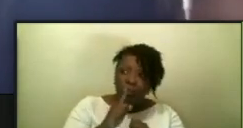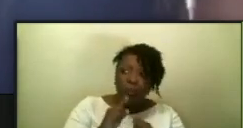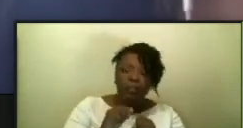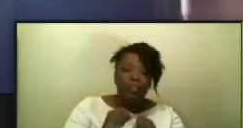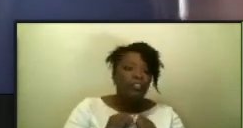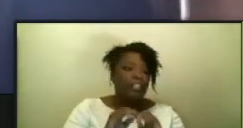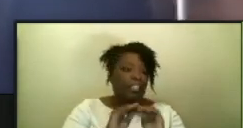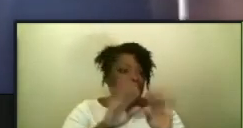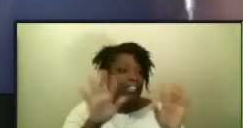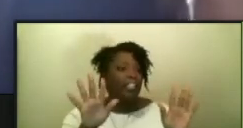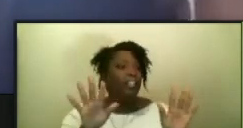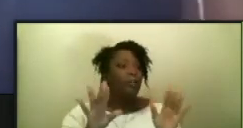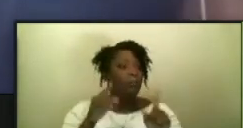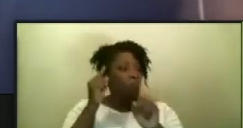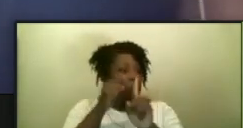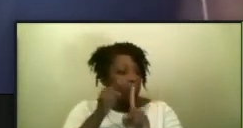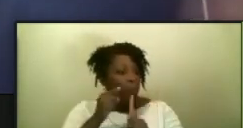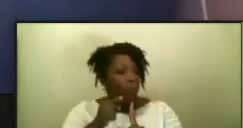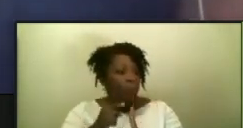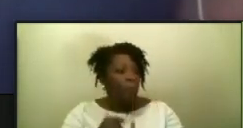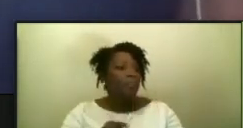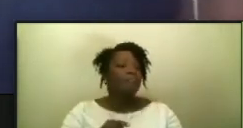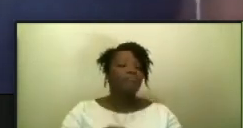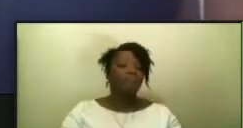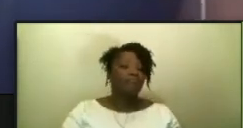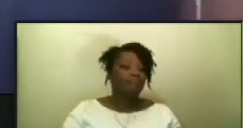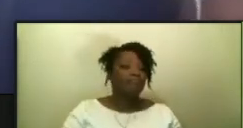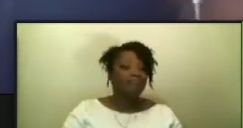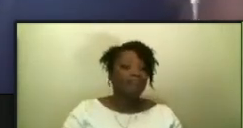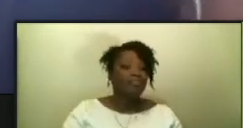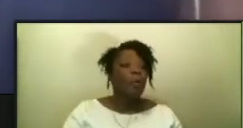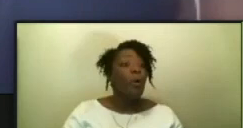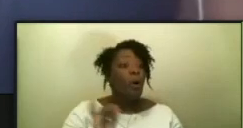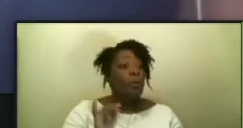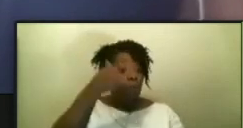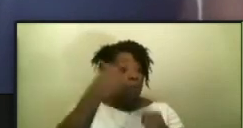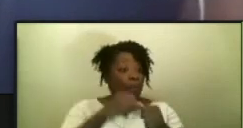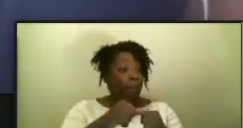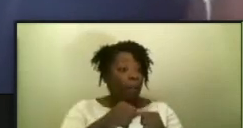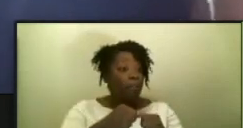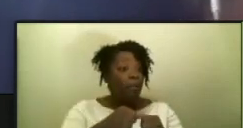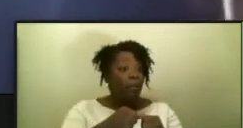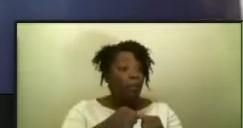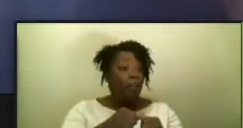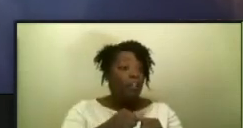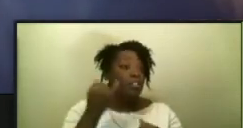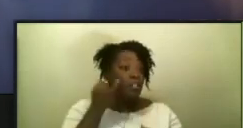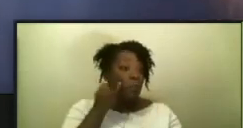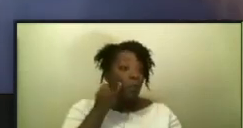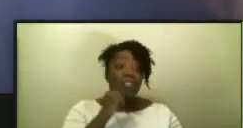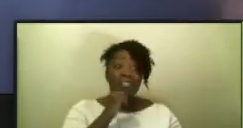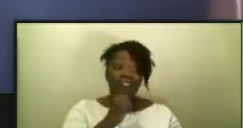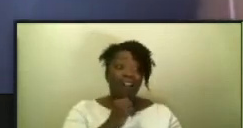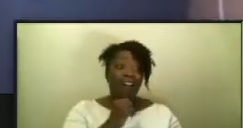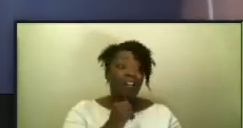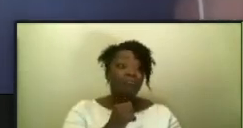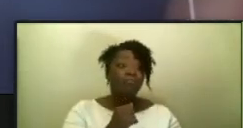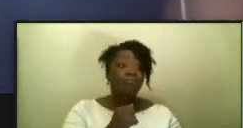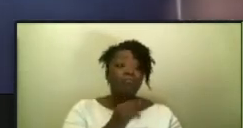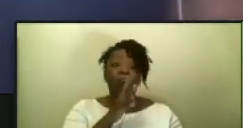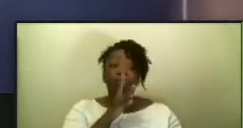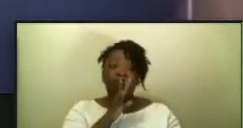the important information that you are sharing. Also, please remember to turn off your cameras when you are not speaking to